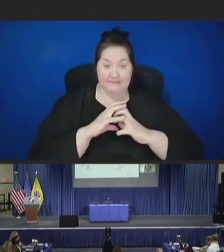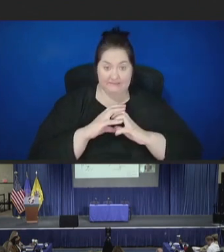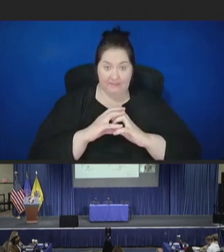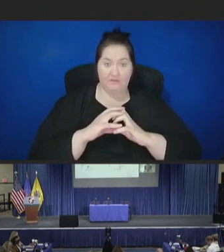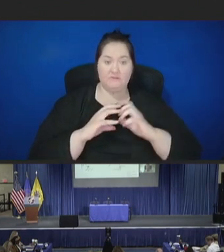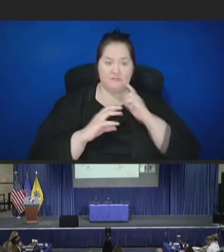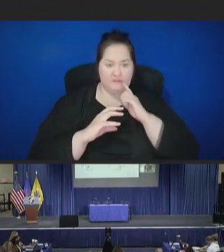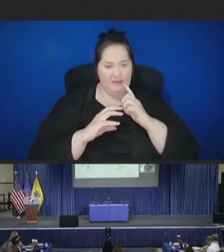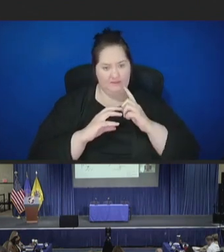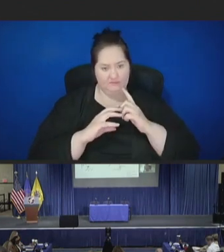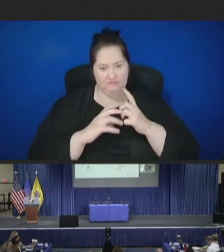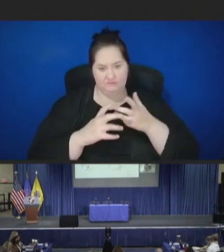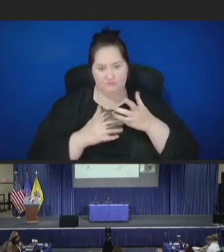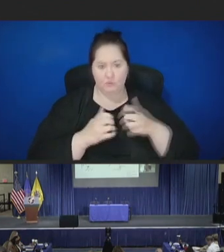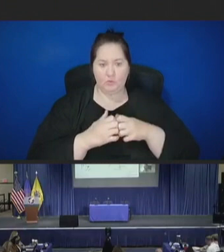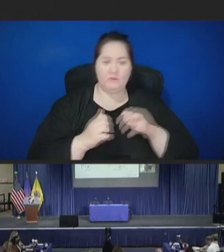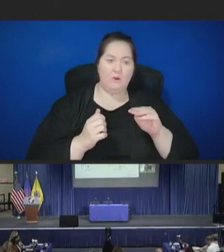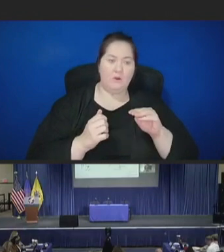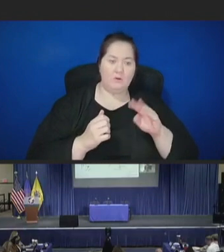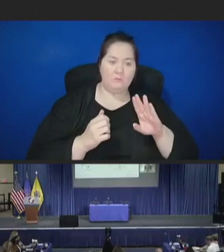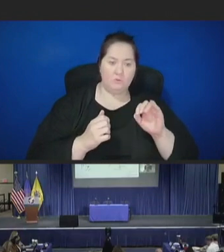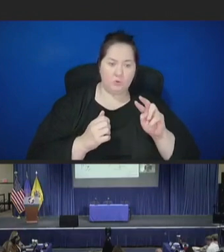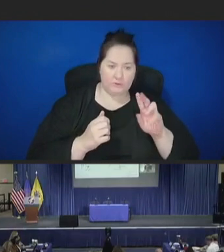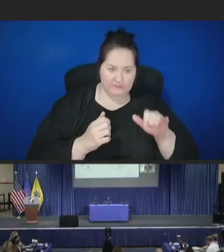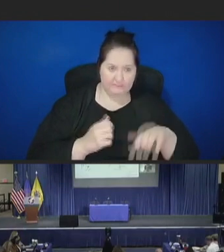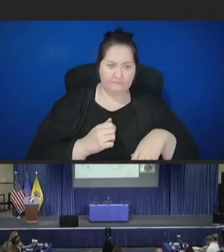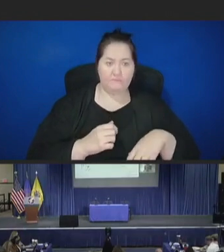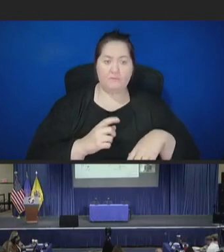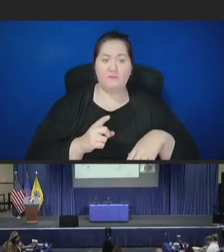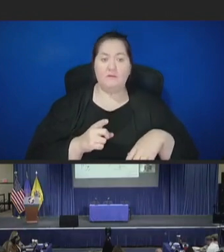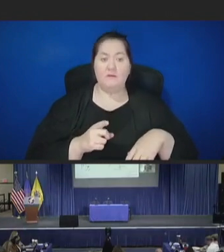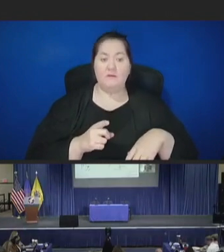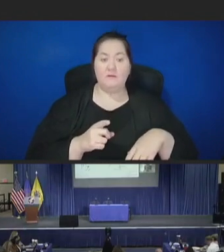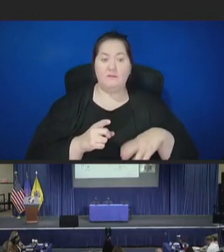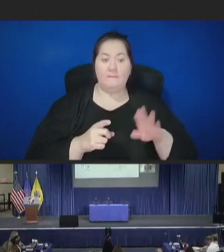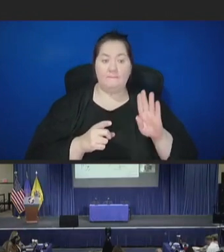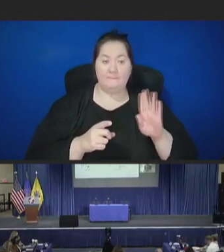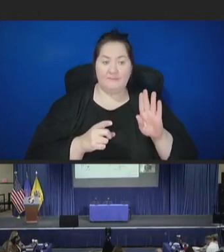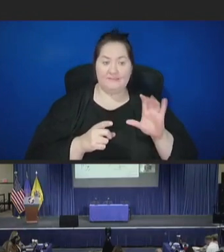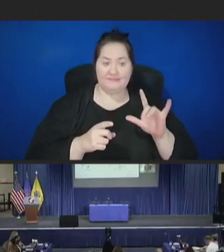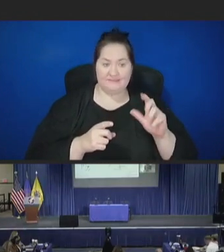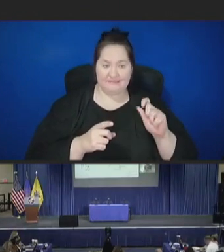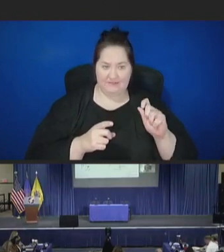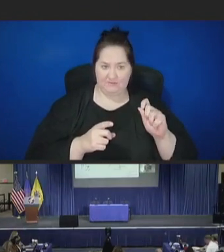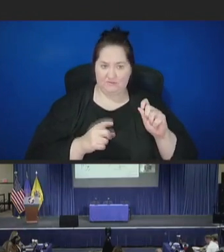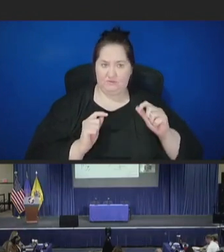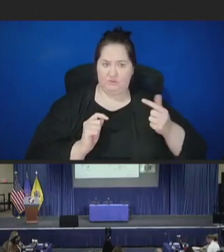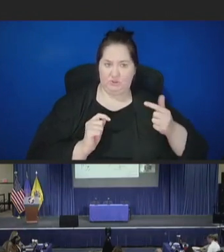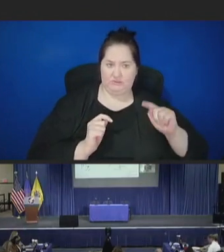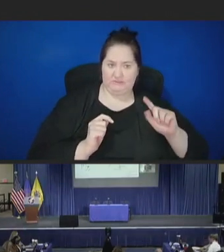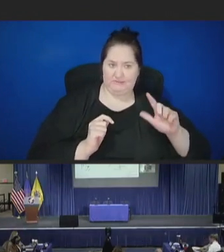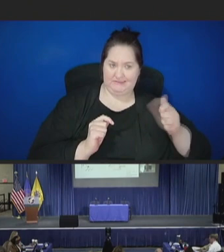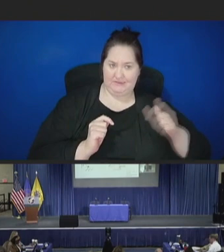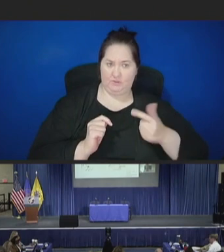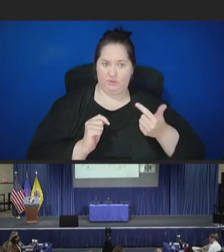immunogen? Well, those B cells are highly enriched for these long HCR3